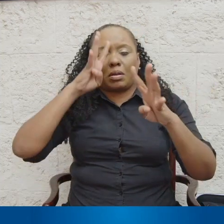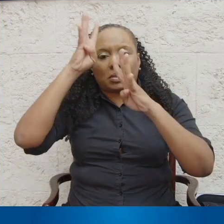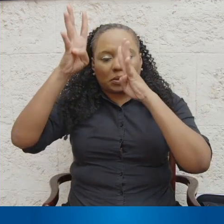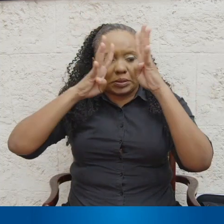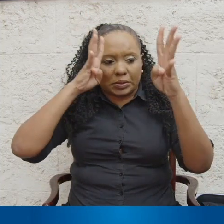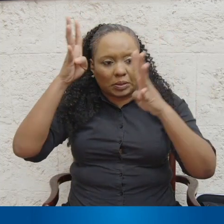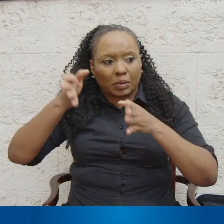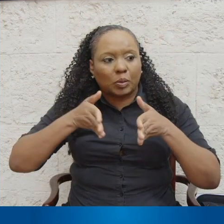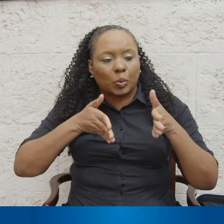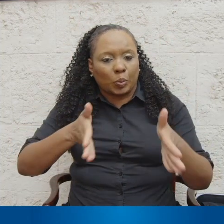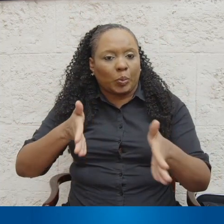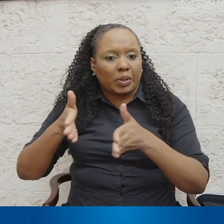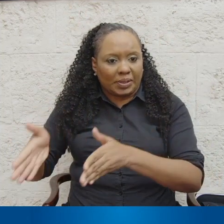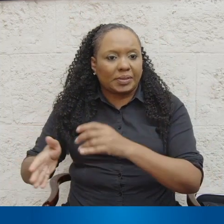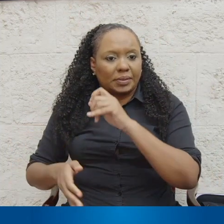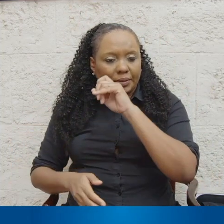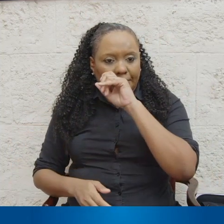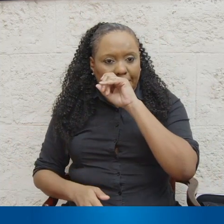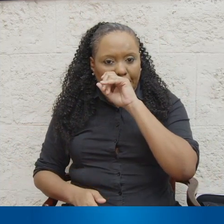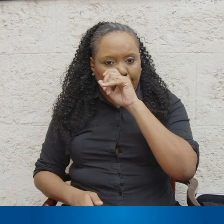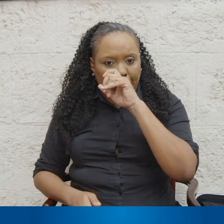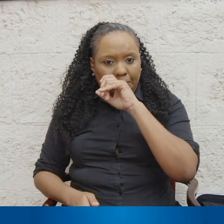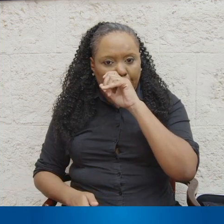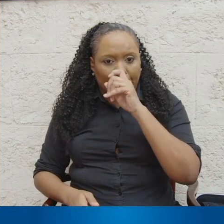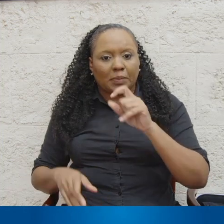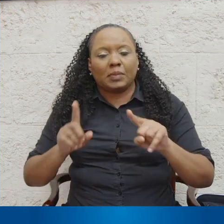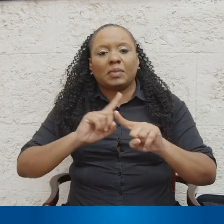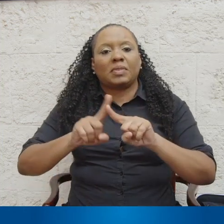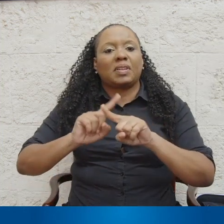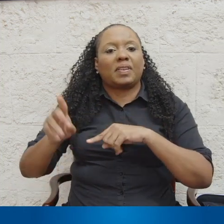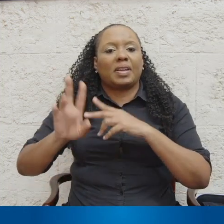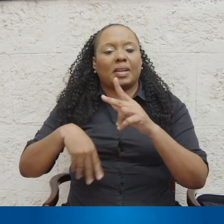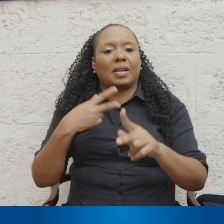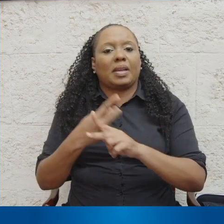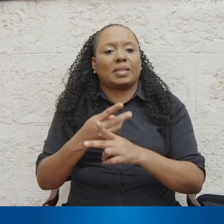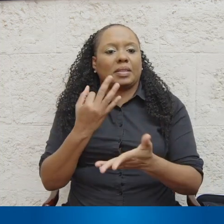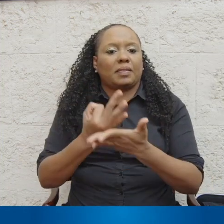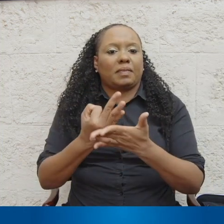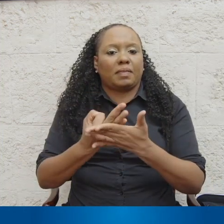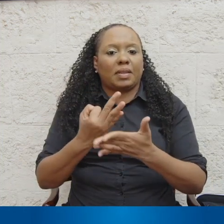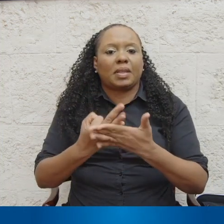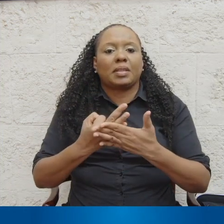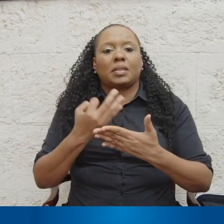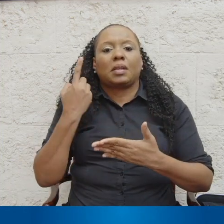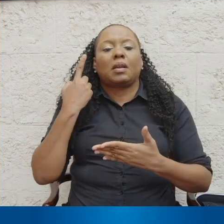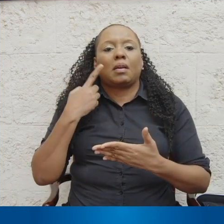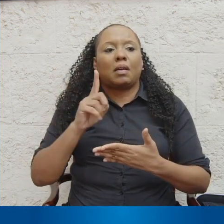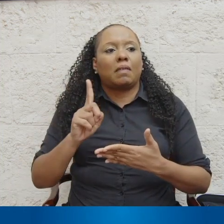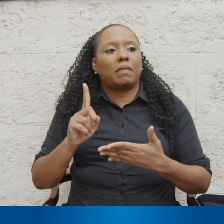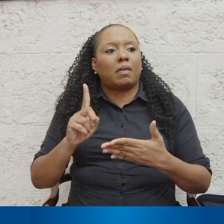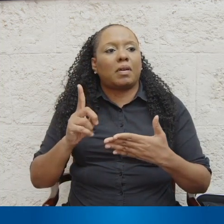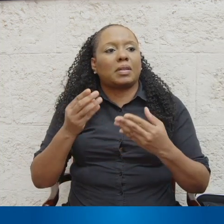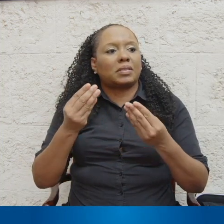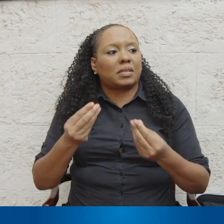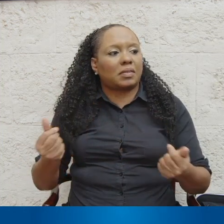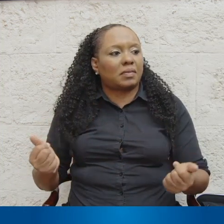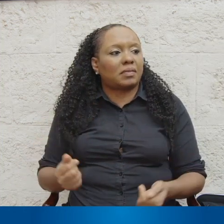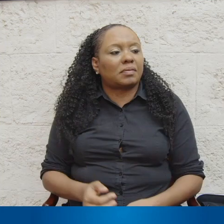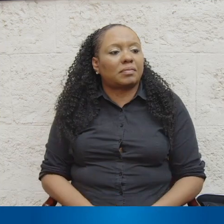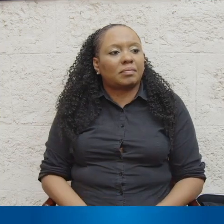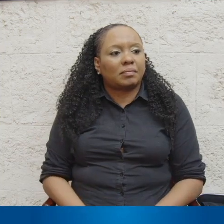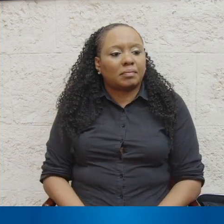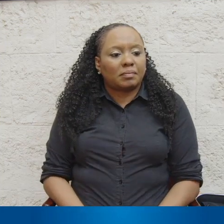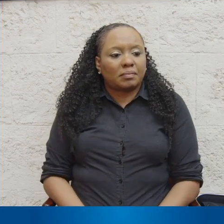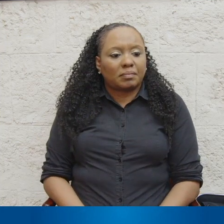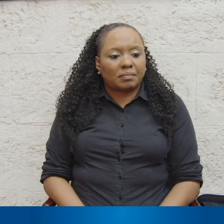to bring various different types of financing together in order to be able to address the challenges. Have you fleshed out any